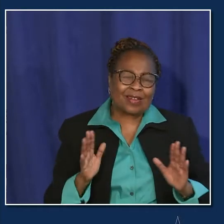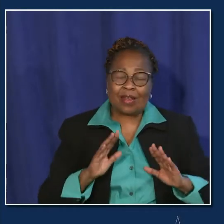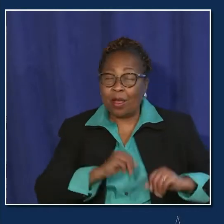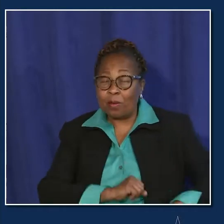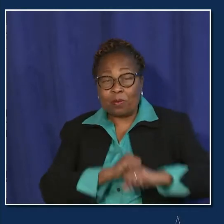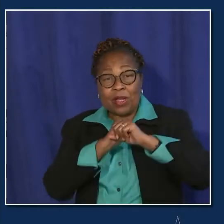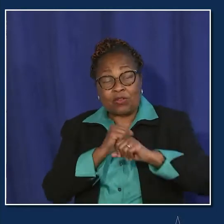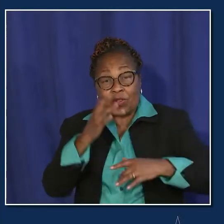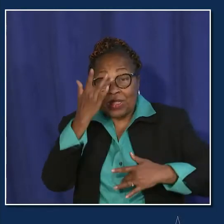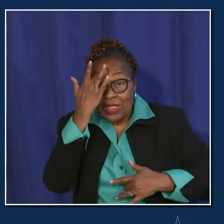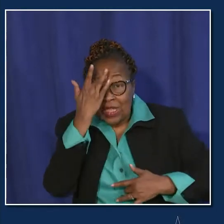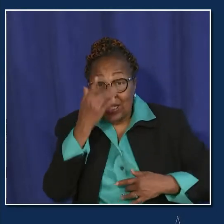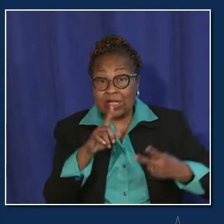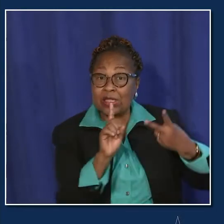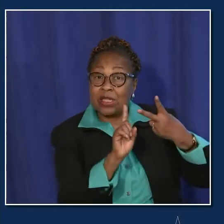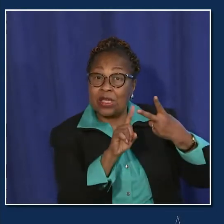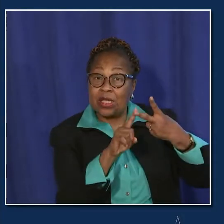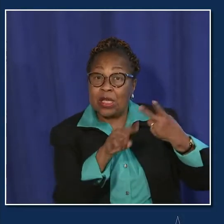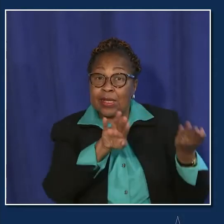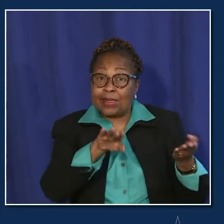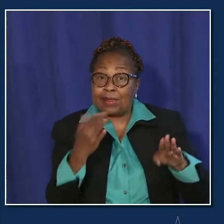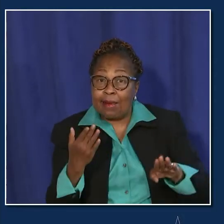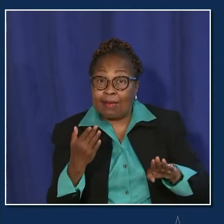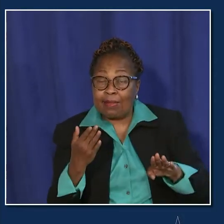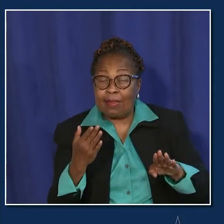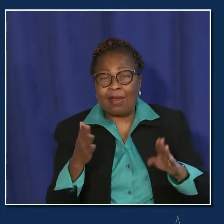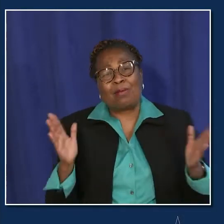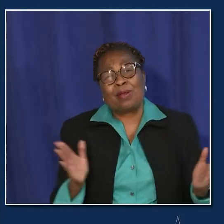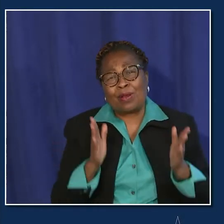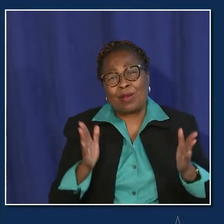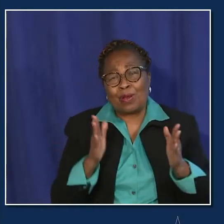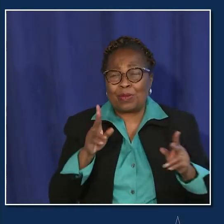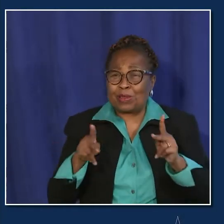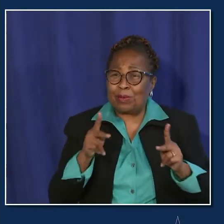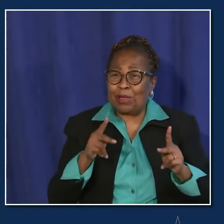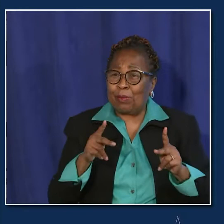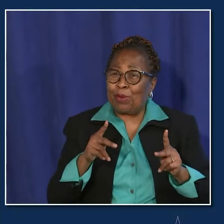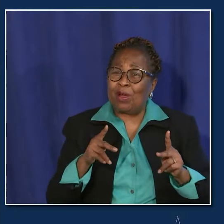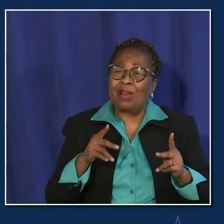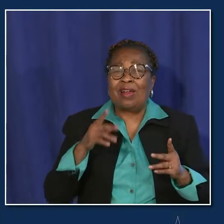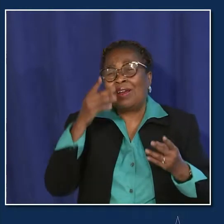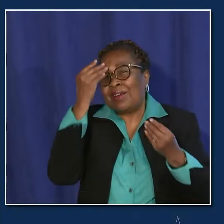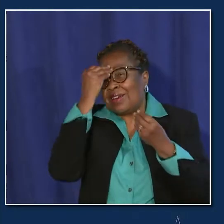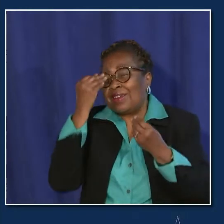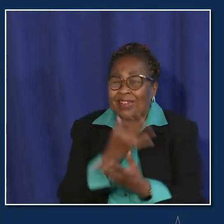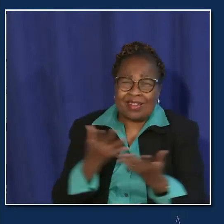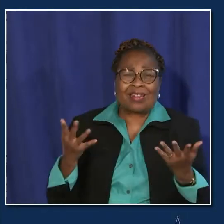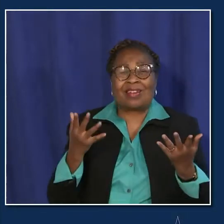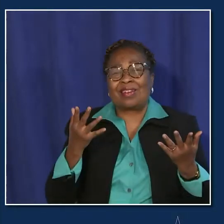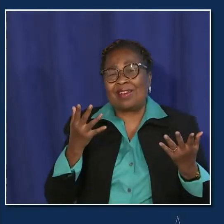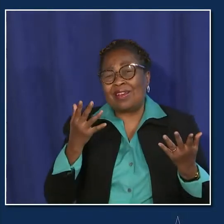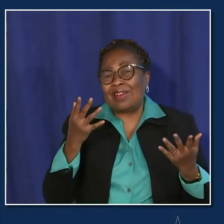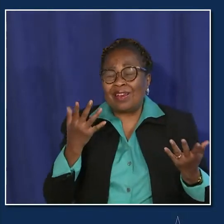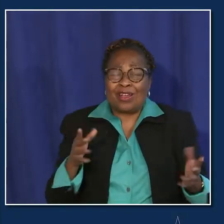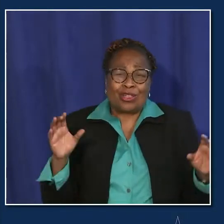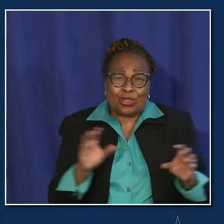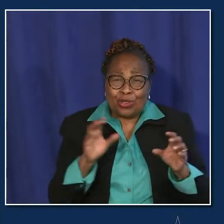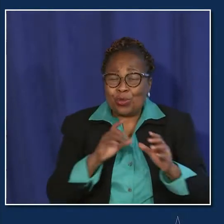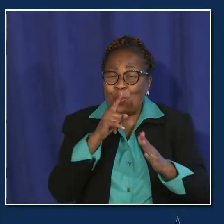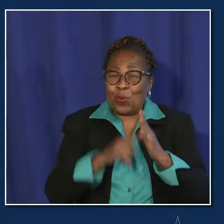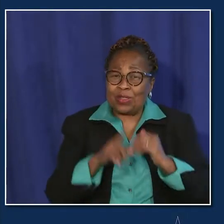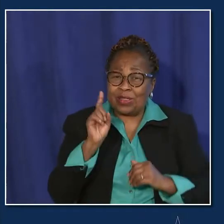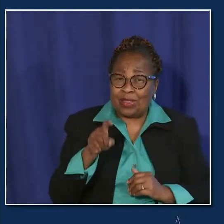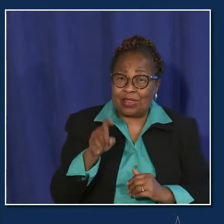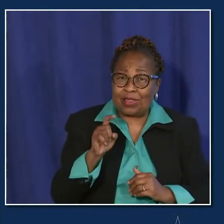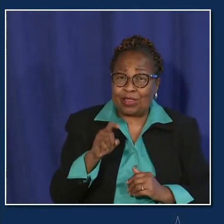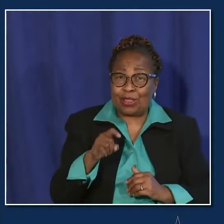sickness and death, and urging people to face the facts of this stunning reality and do what is necessary